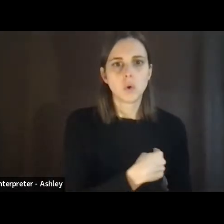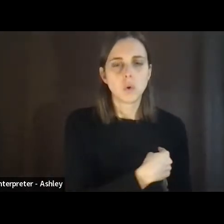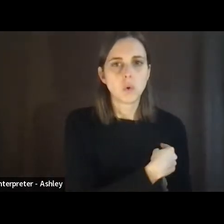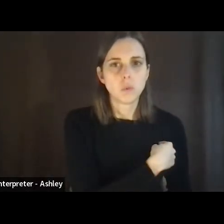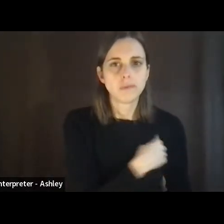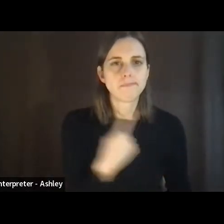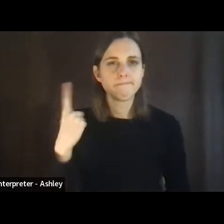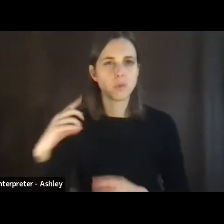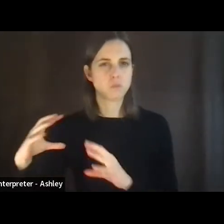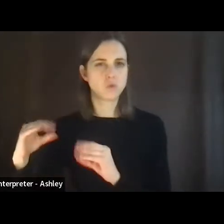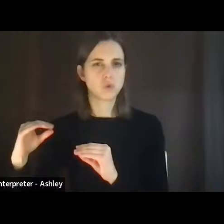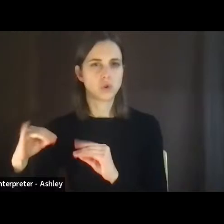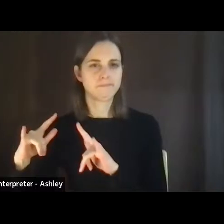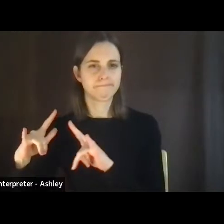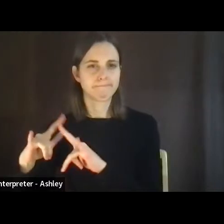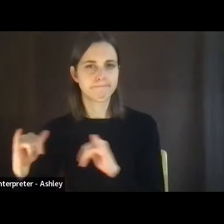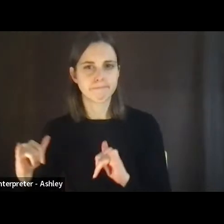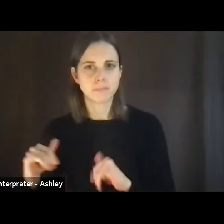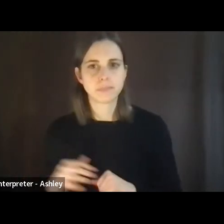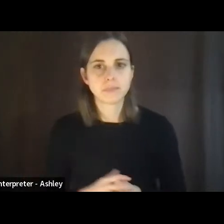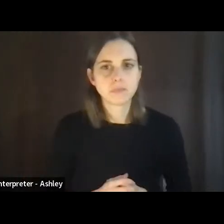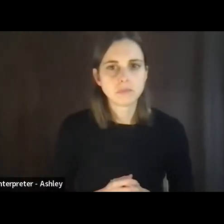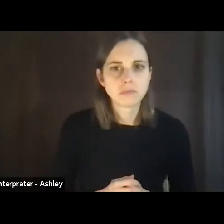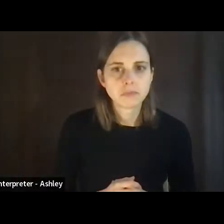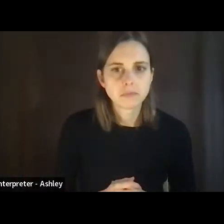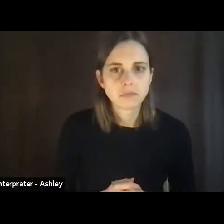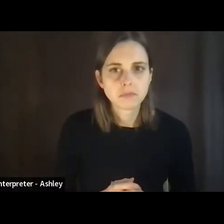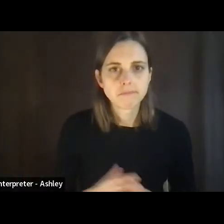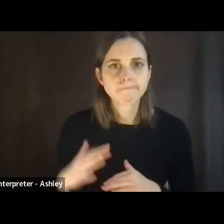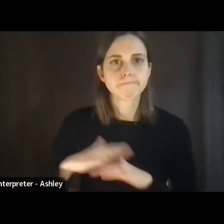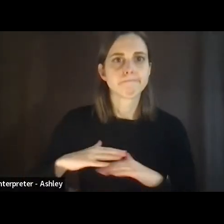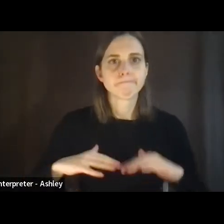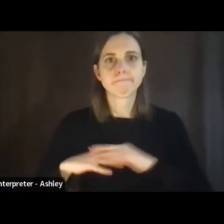medium. So those are all locked.